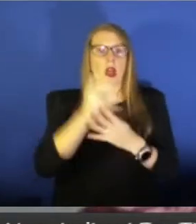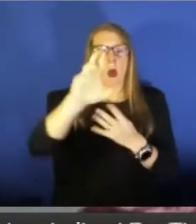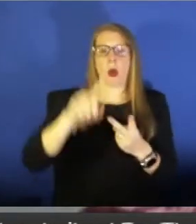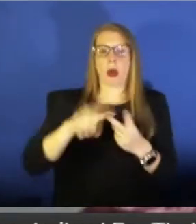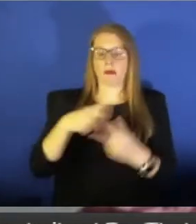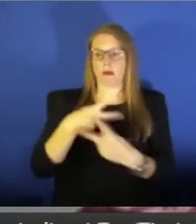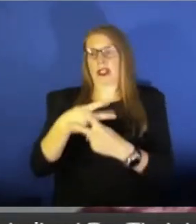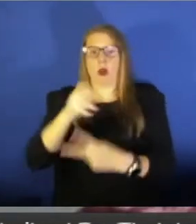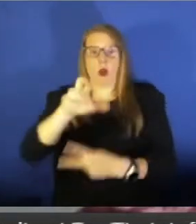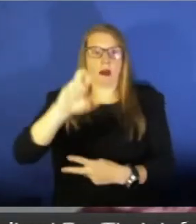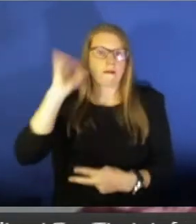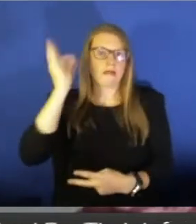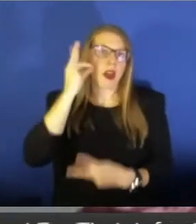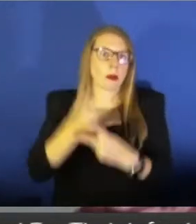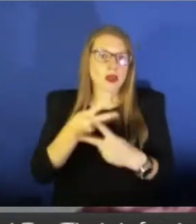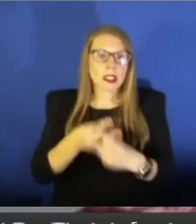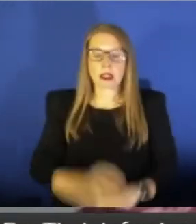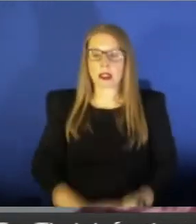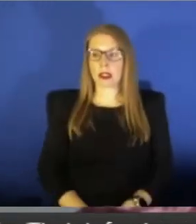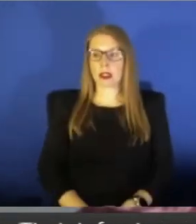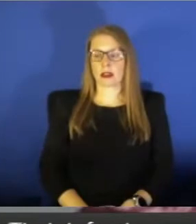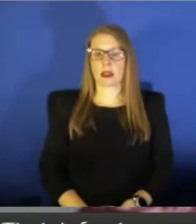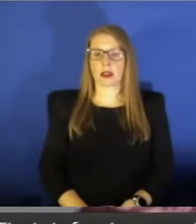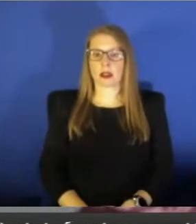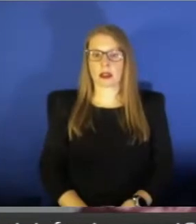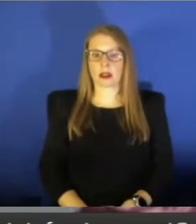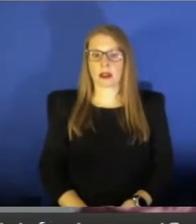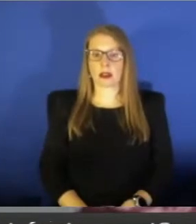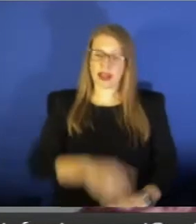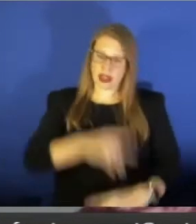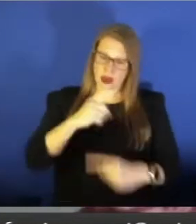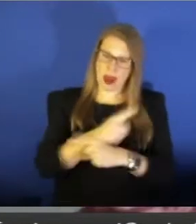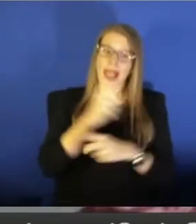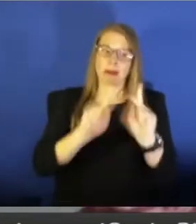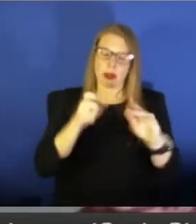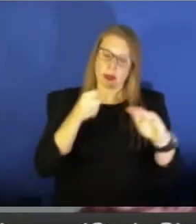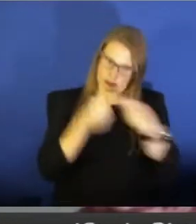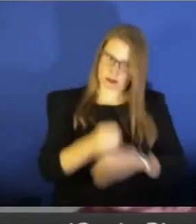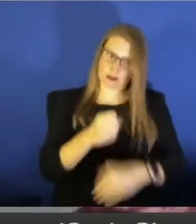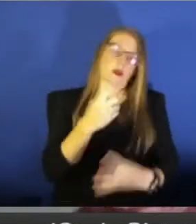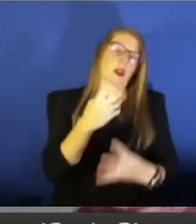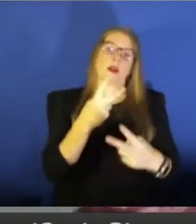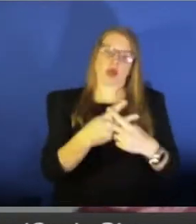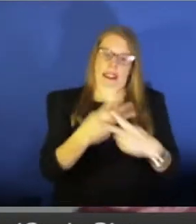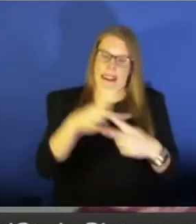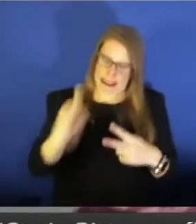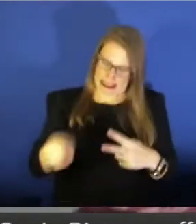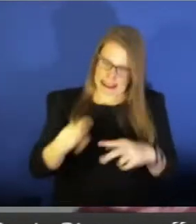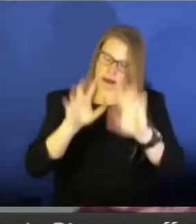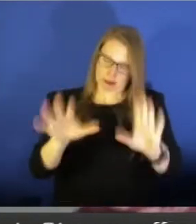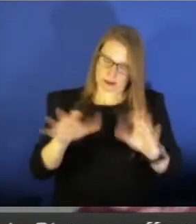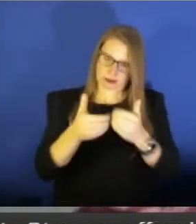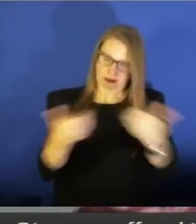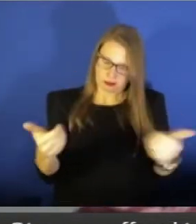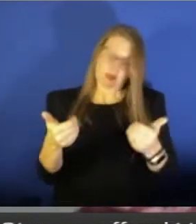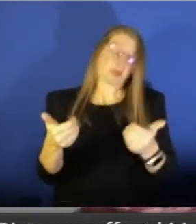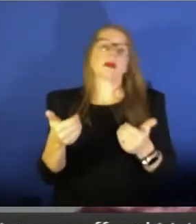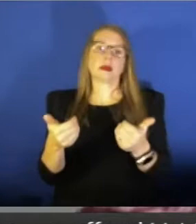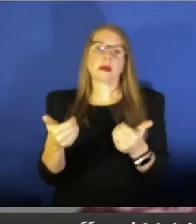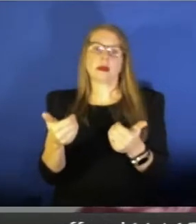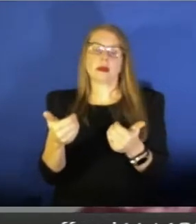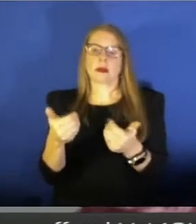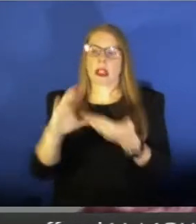Is there a certain area or problem that is getting better in some areas but getting worse in others? You talk about the pills. Is there something though that we're